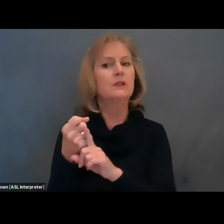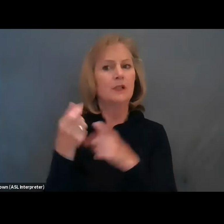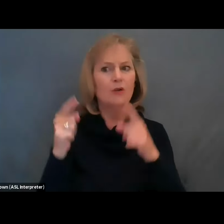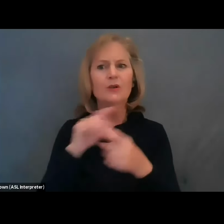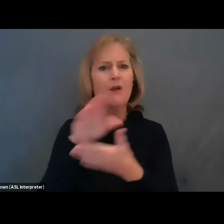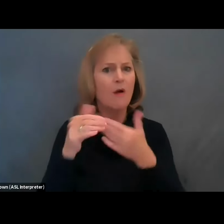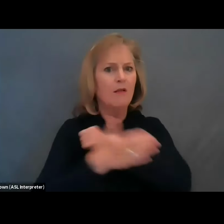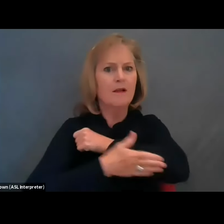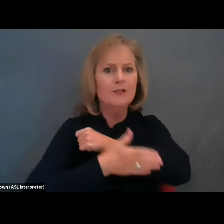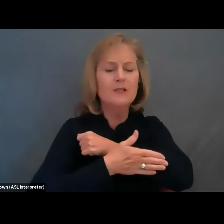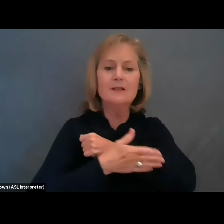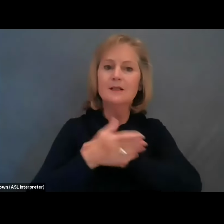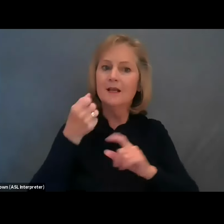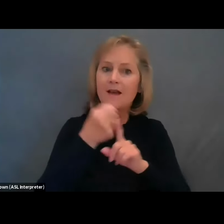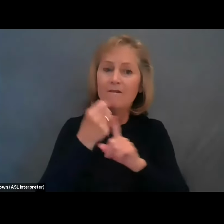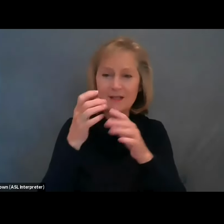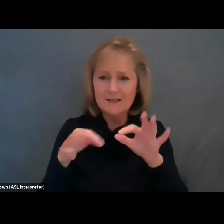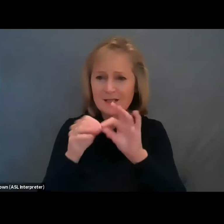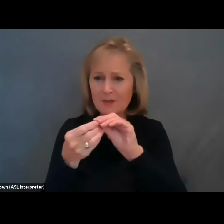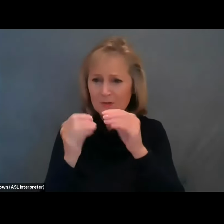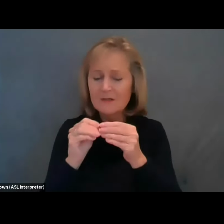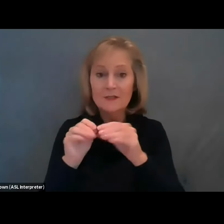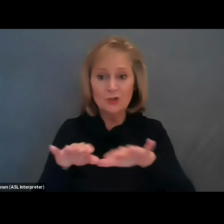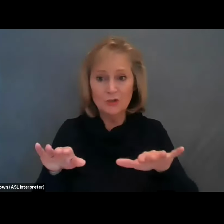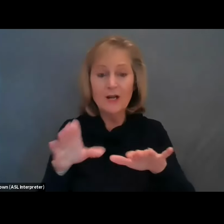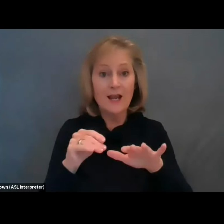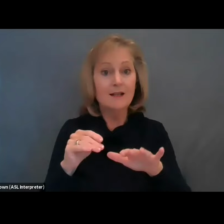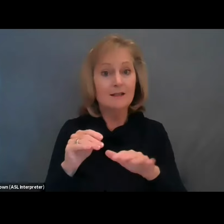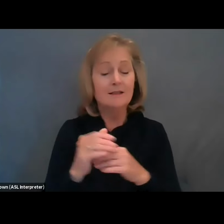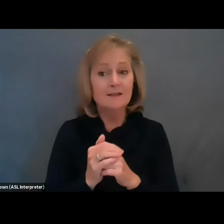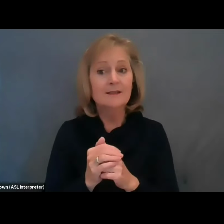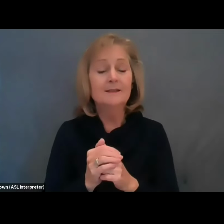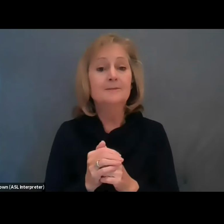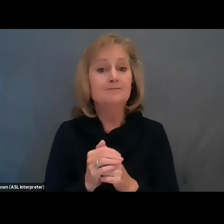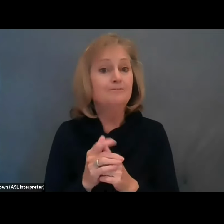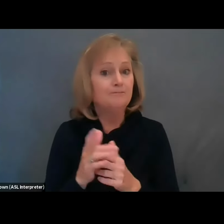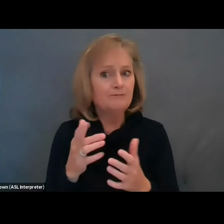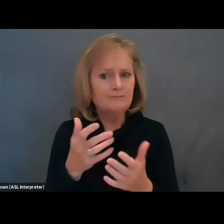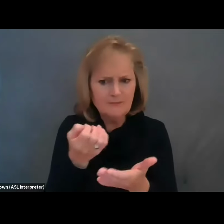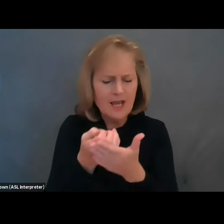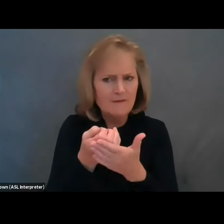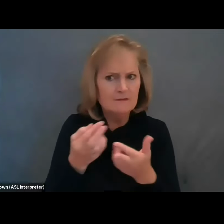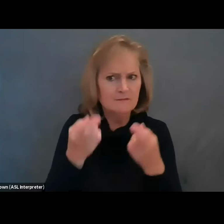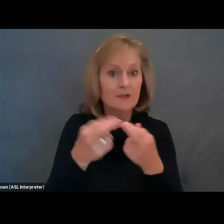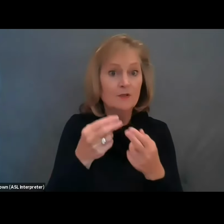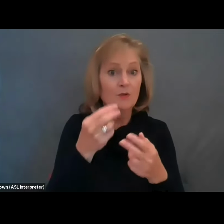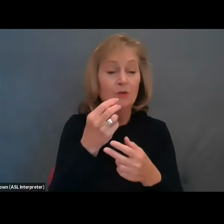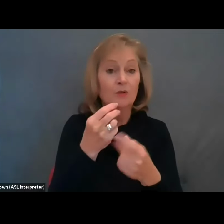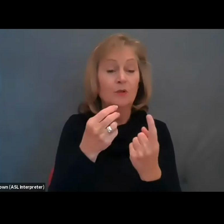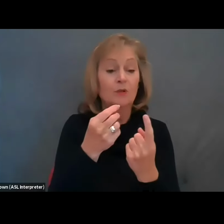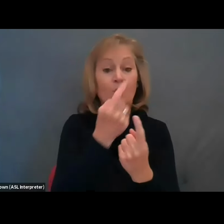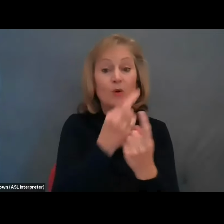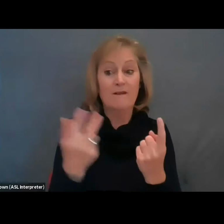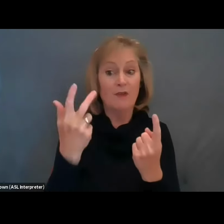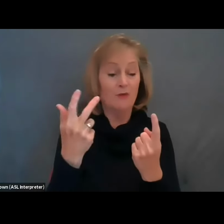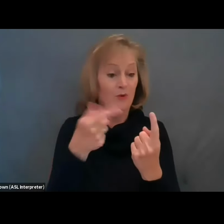all countries, affects significant numbers of children and adolescents. The evidence suggested that 1 in 3 children has been bullied